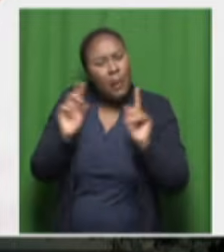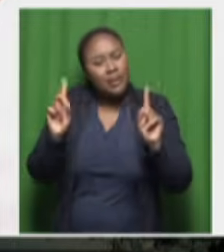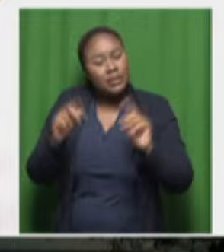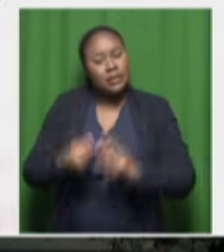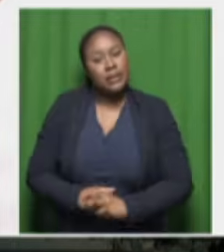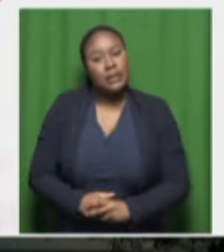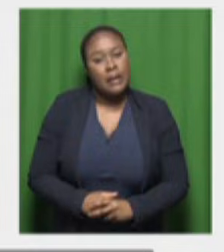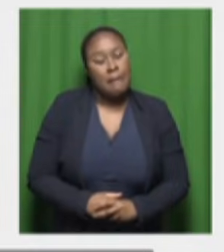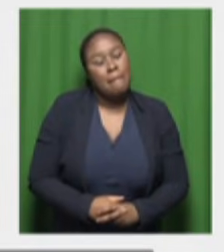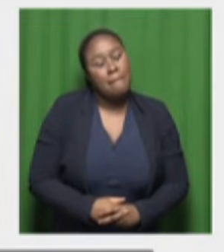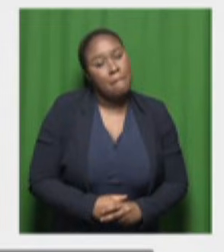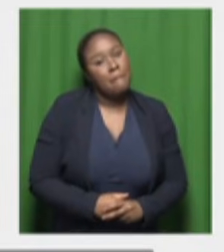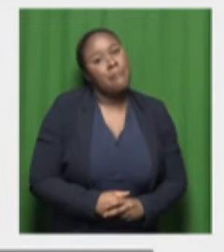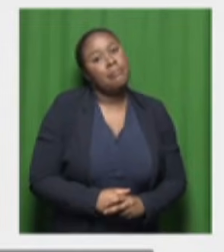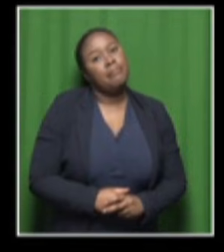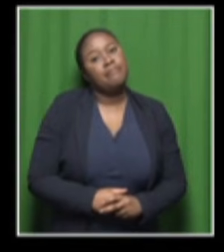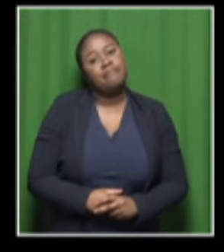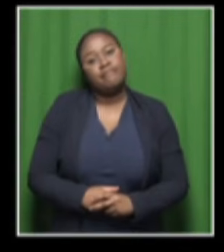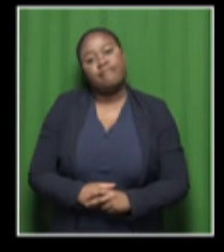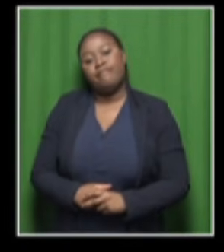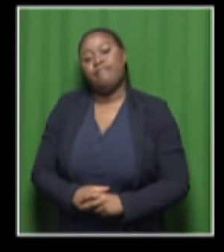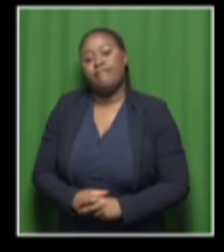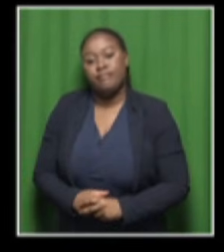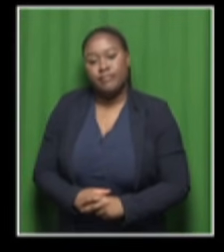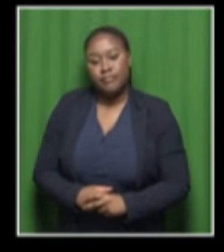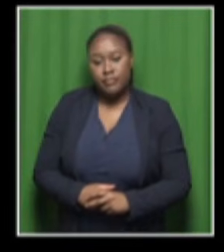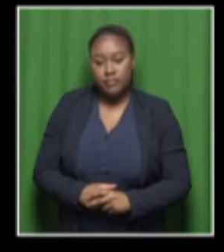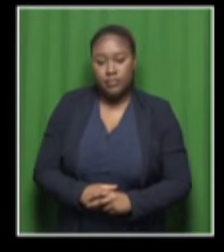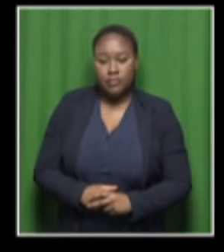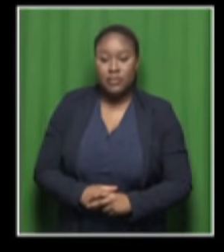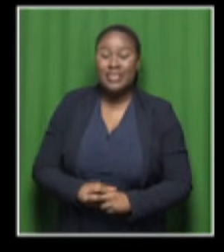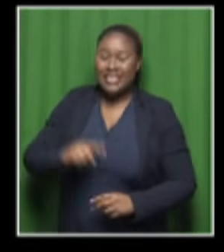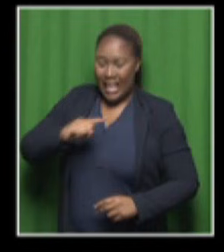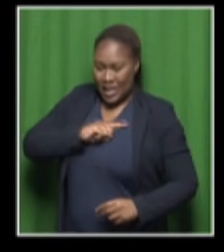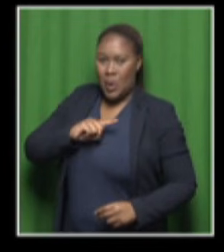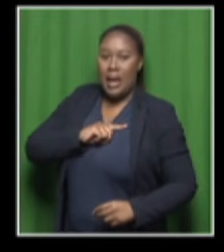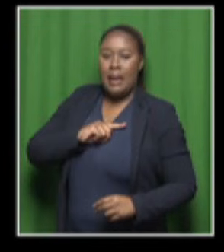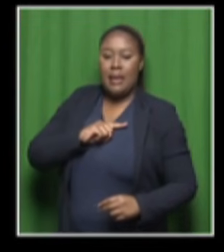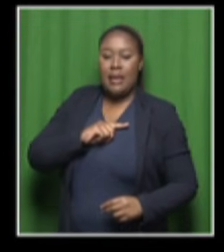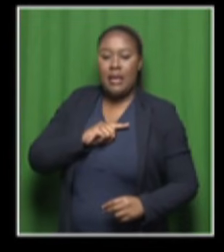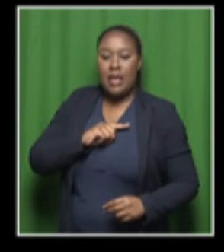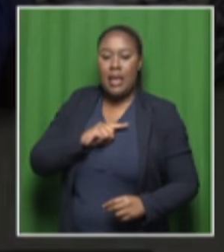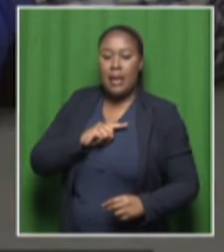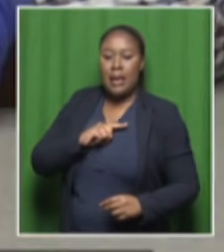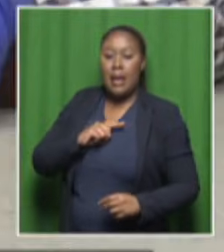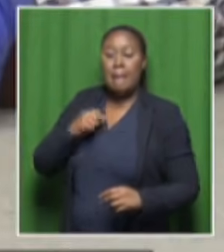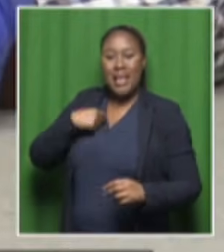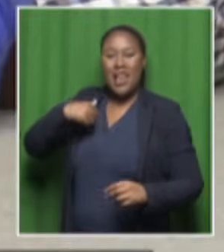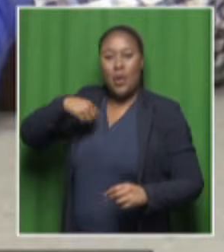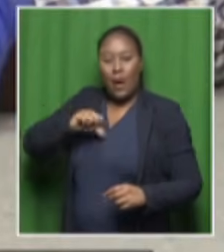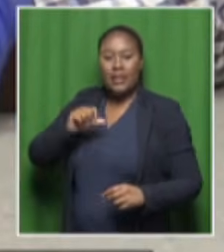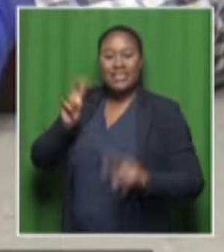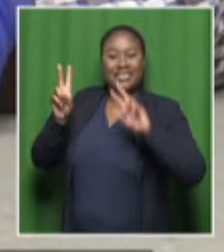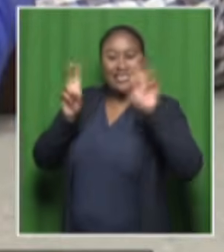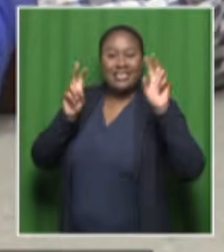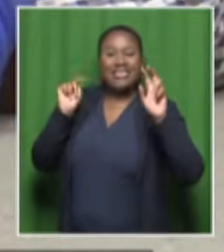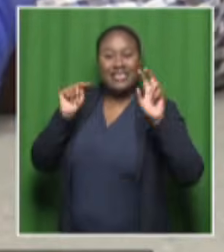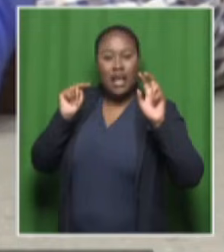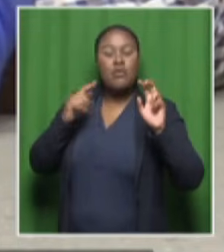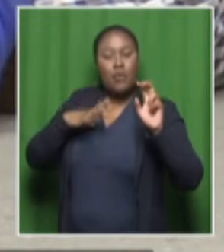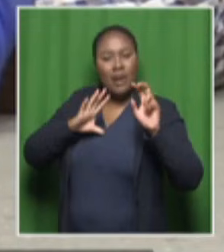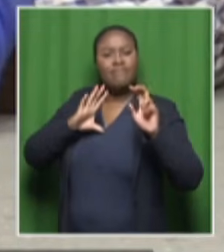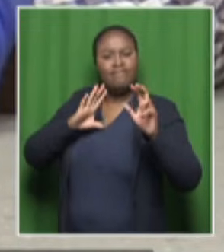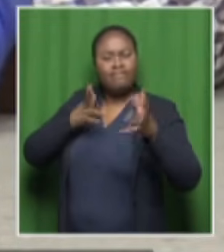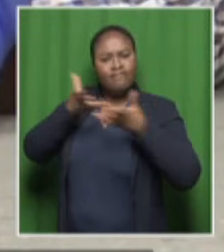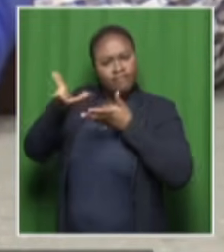And that's why I am so keen to always have difficult conversations. I would never want to shy away